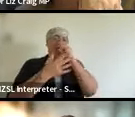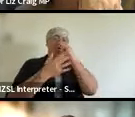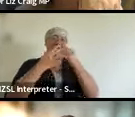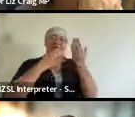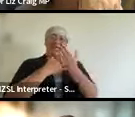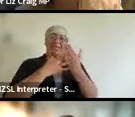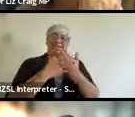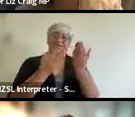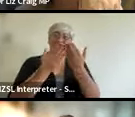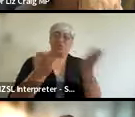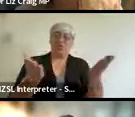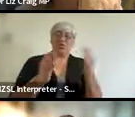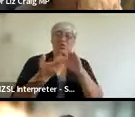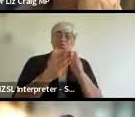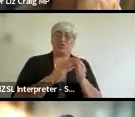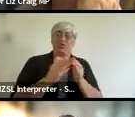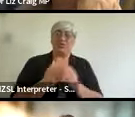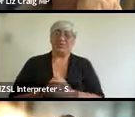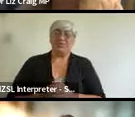acceptable. The